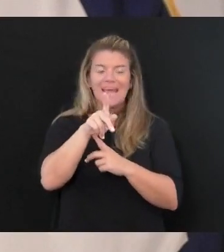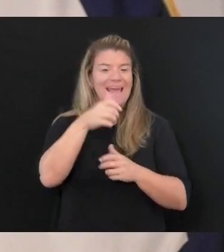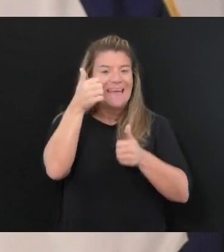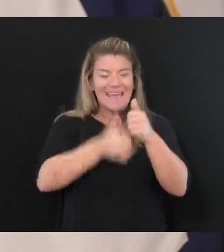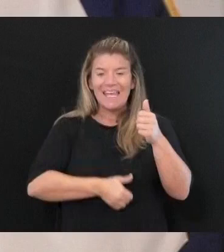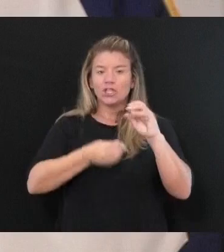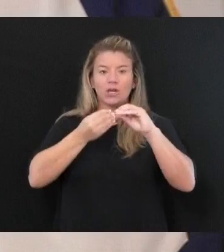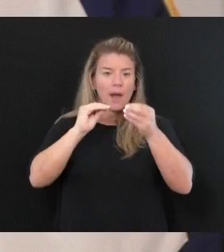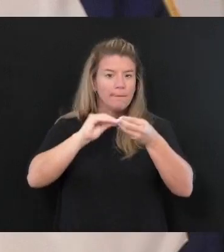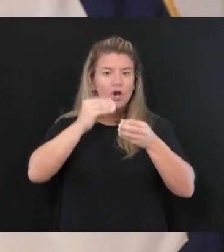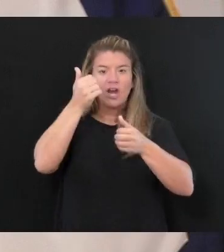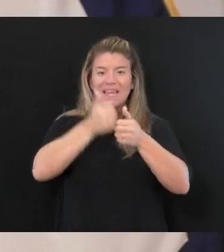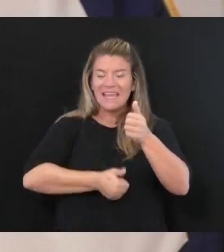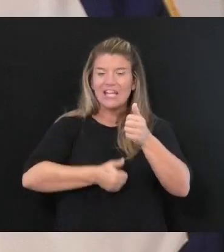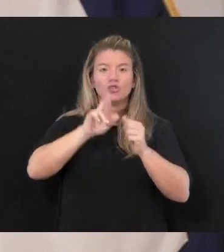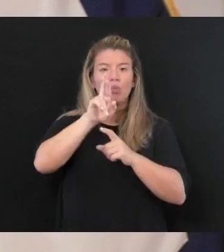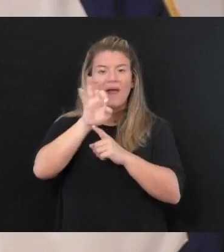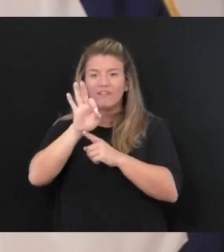on the map.